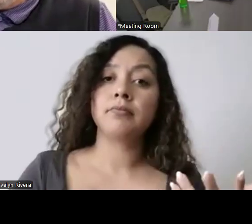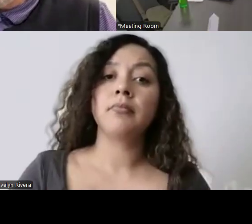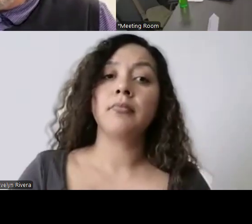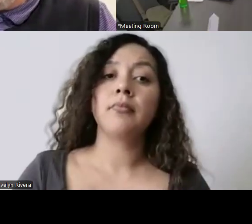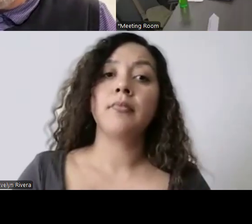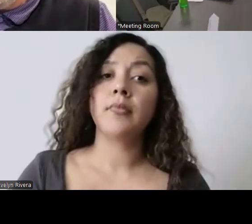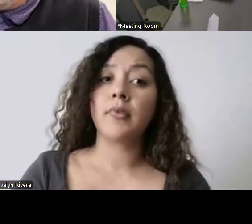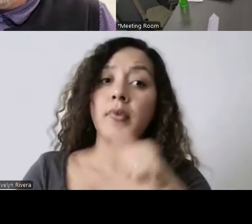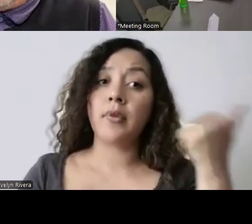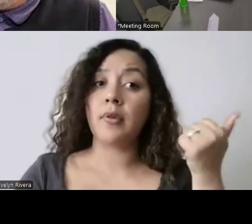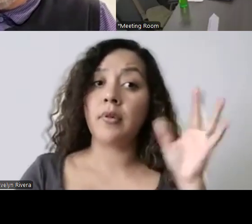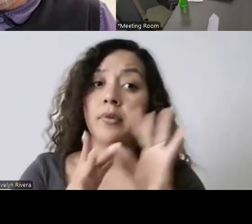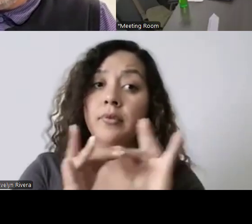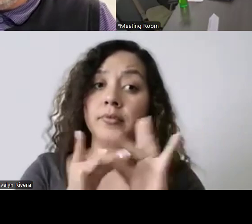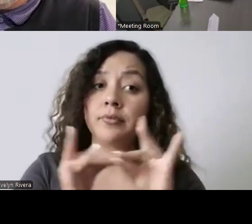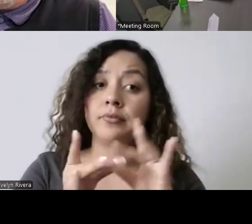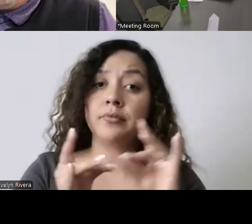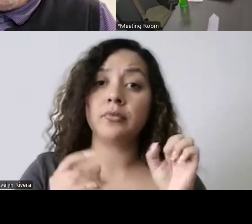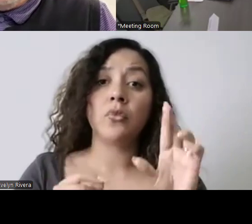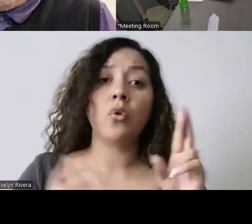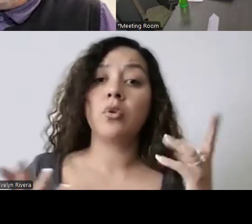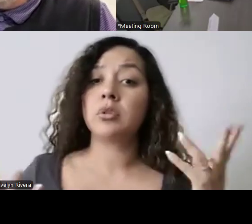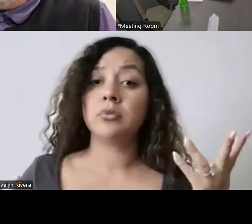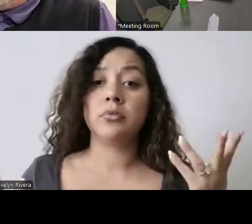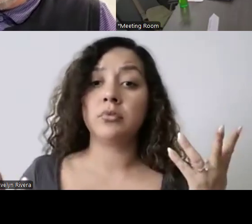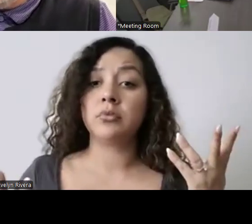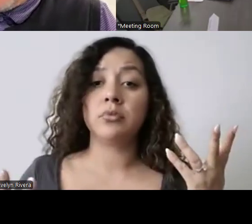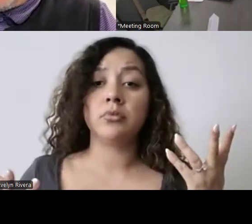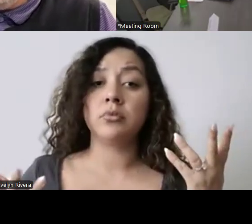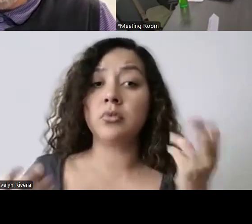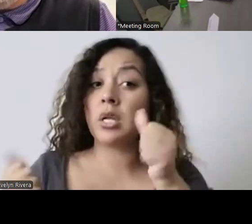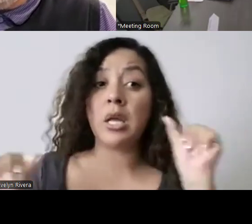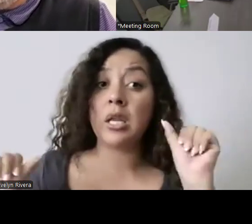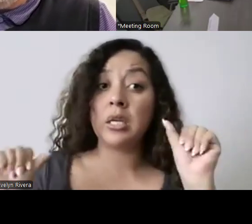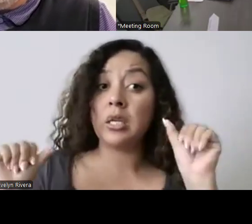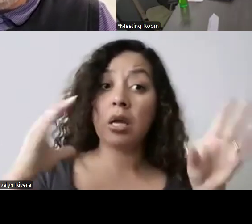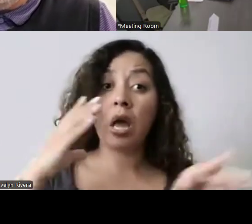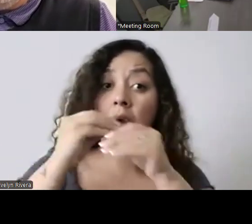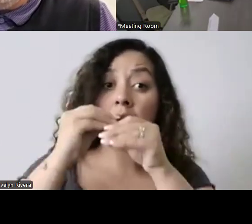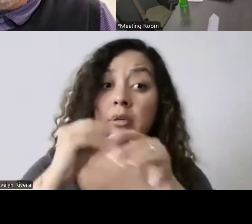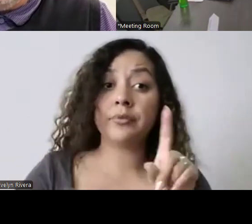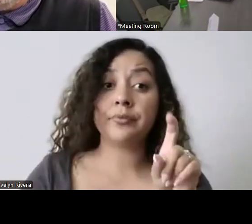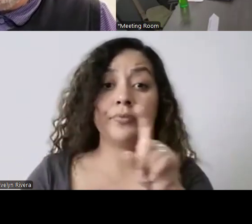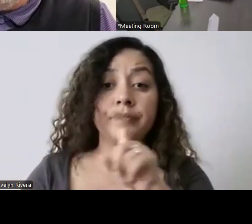Anybody else have any comments or anything to add?